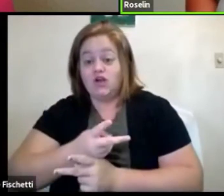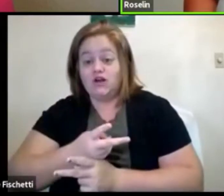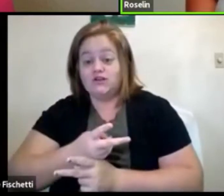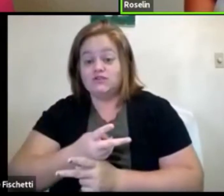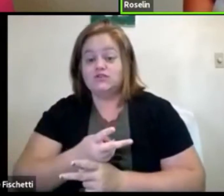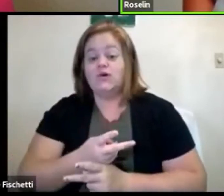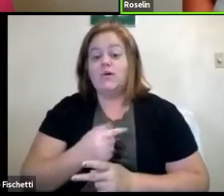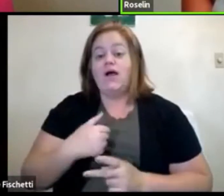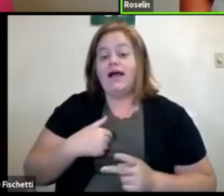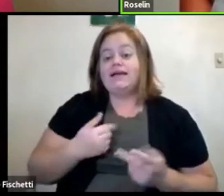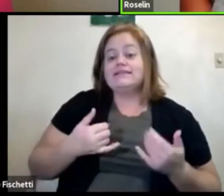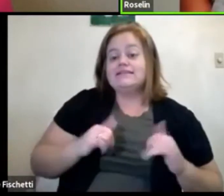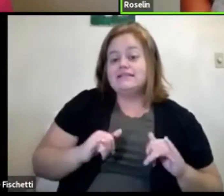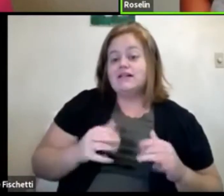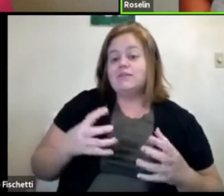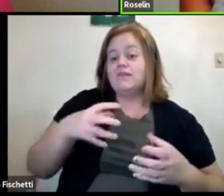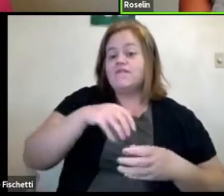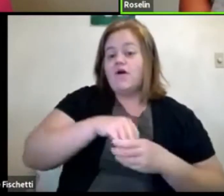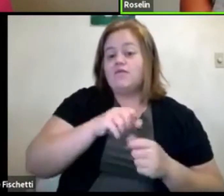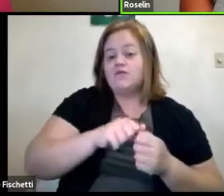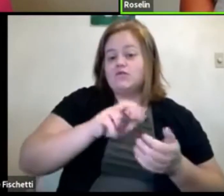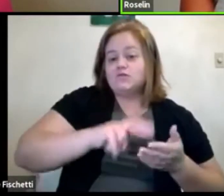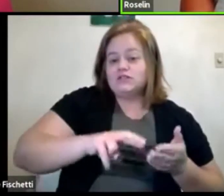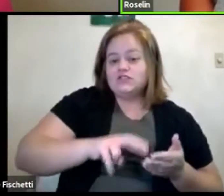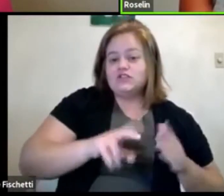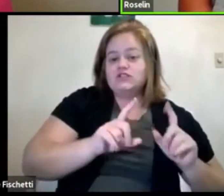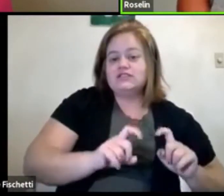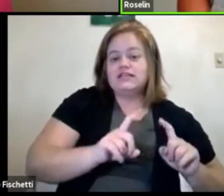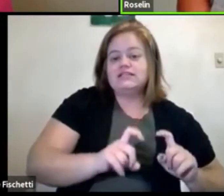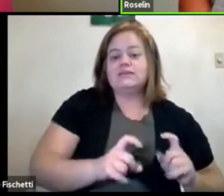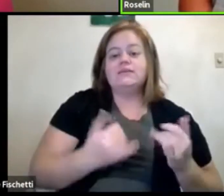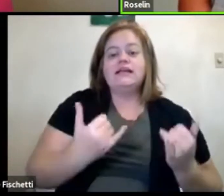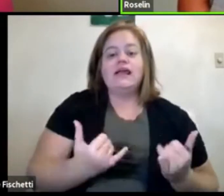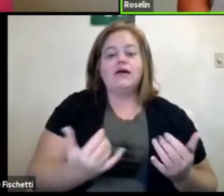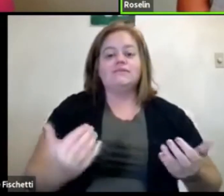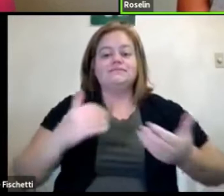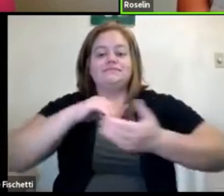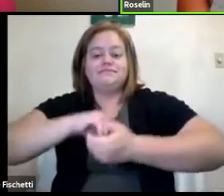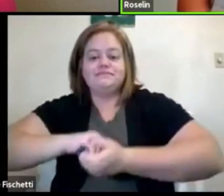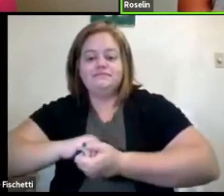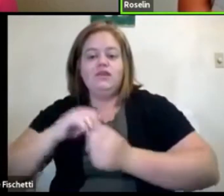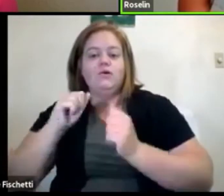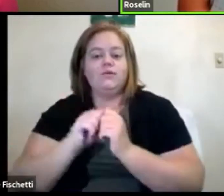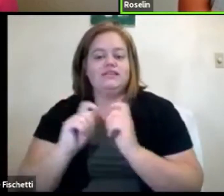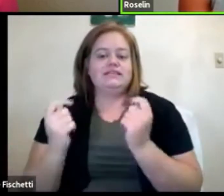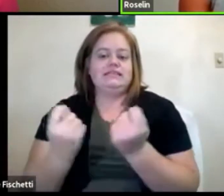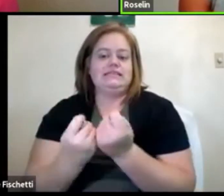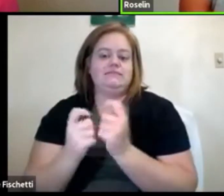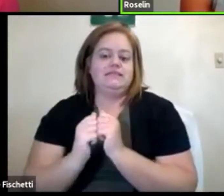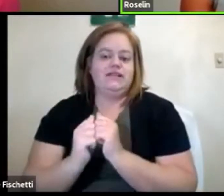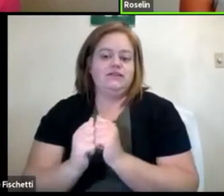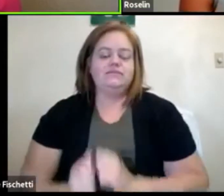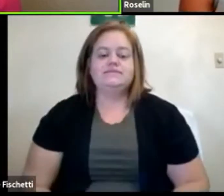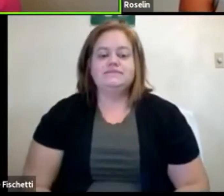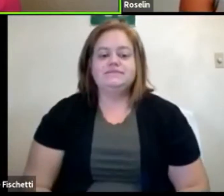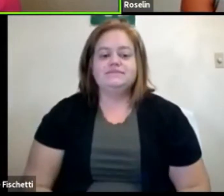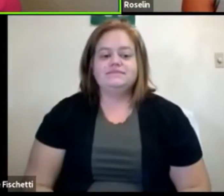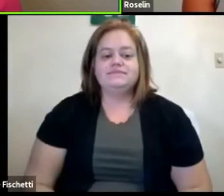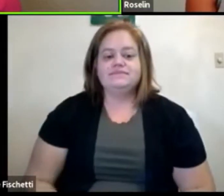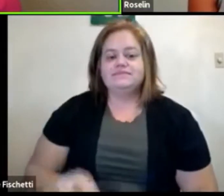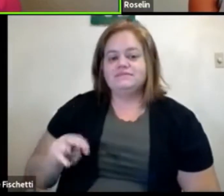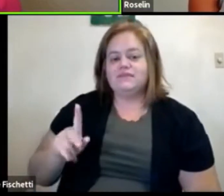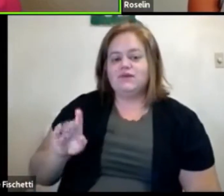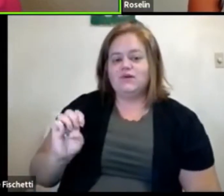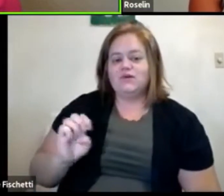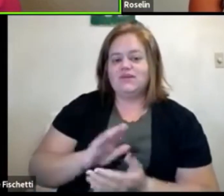hands-on myself. I do it with the collaboration and participation of the team. Nice.